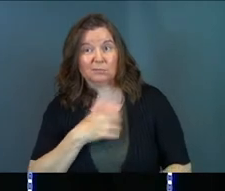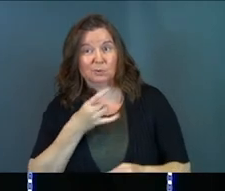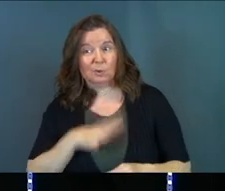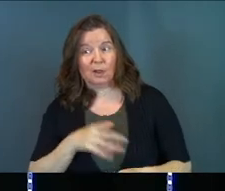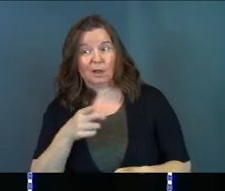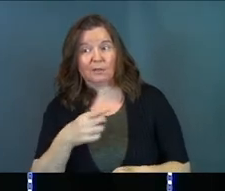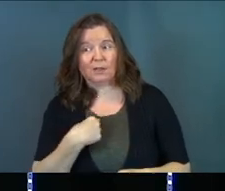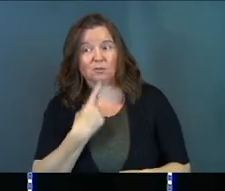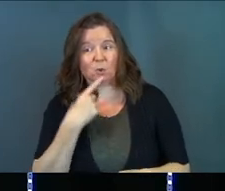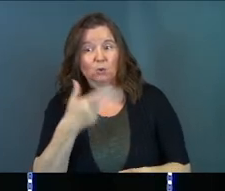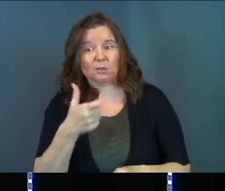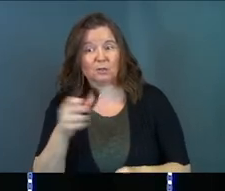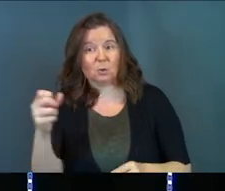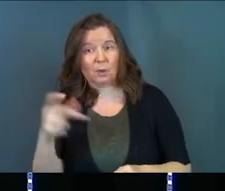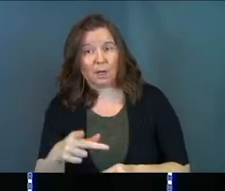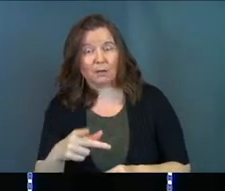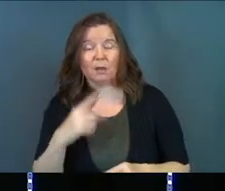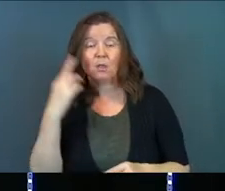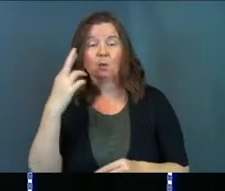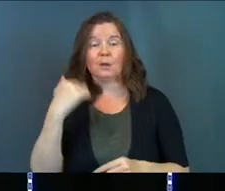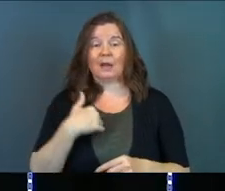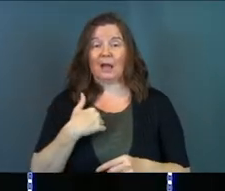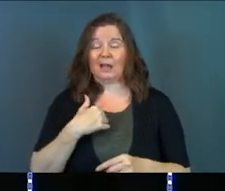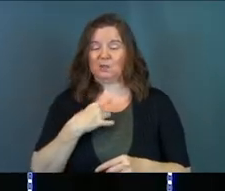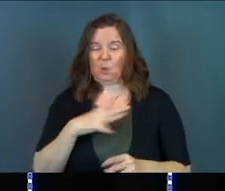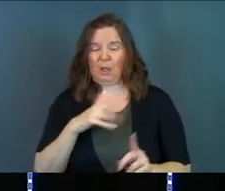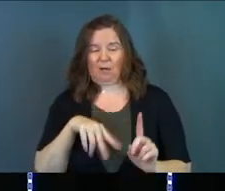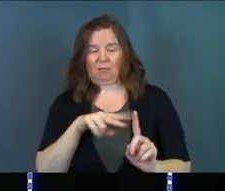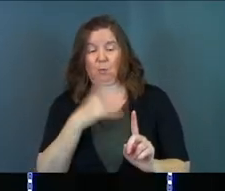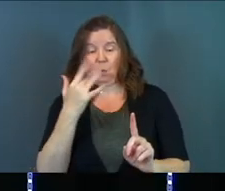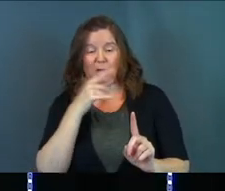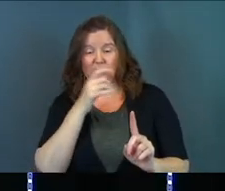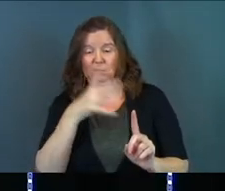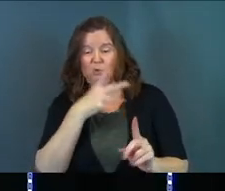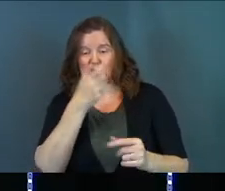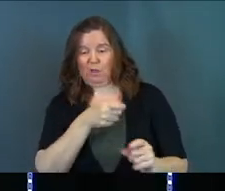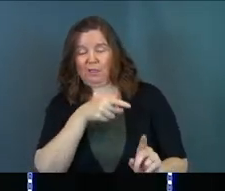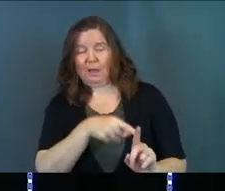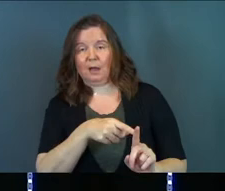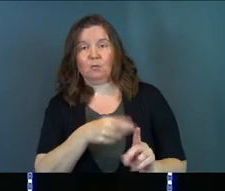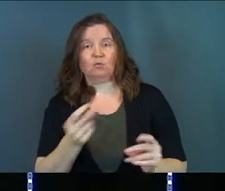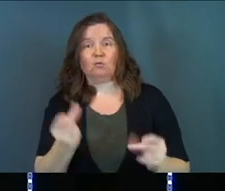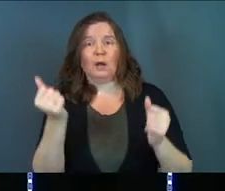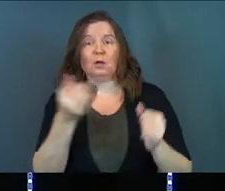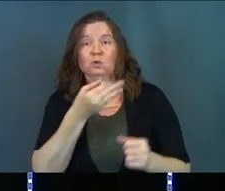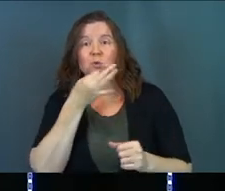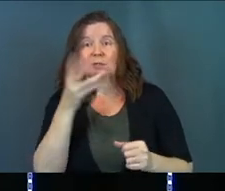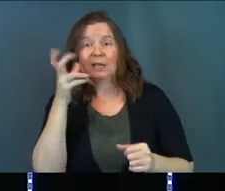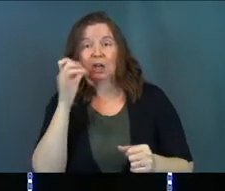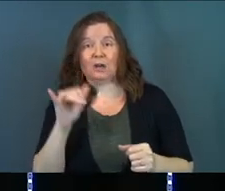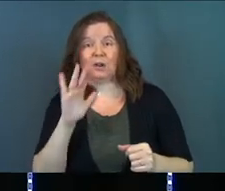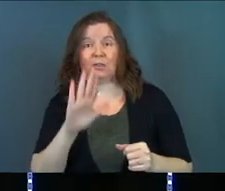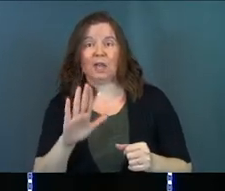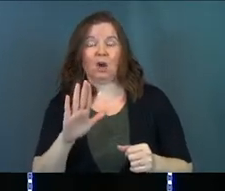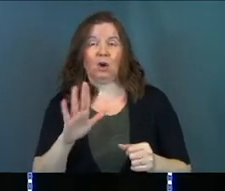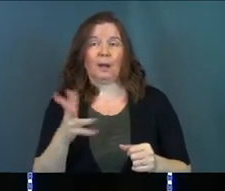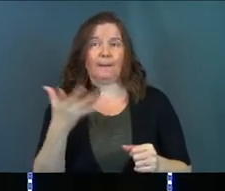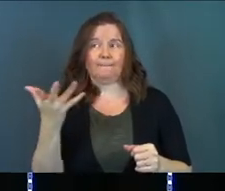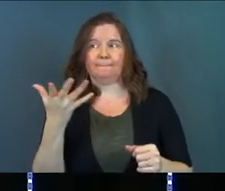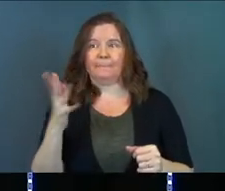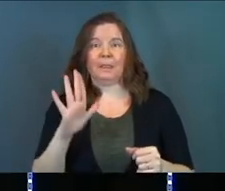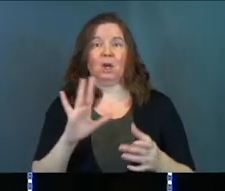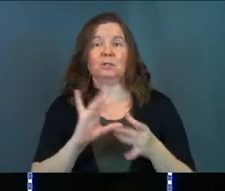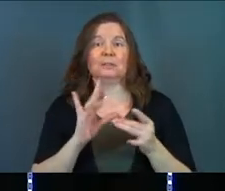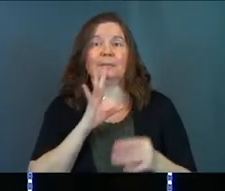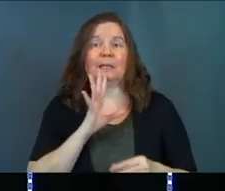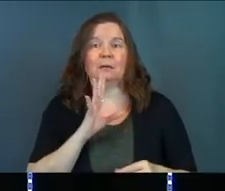group that you've told yourself it's okay? And the reason I dislike them, or the reason I distrust them, right away, as soon as I hear